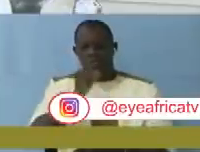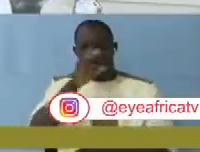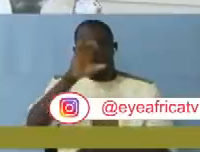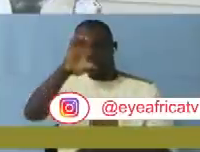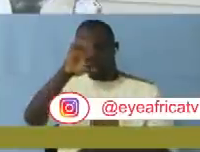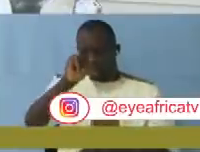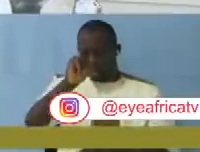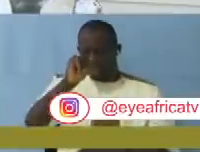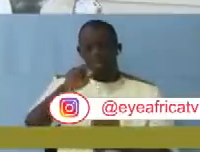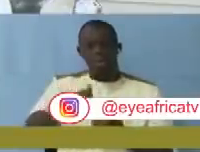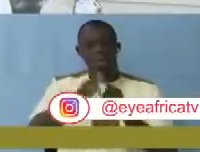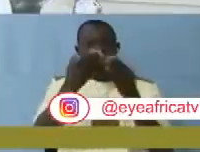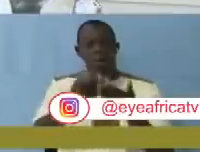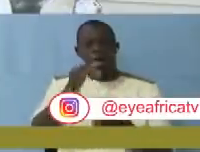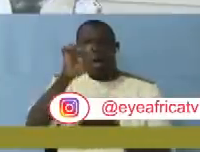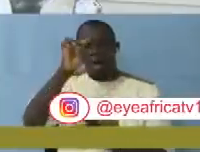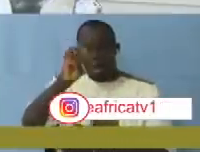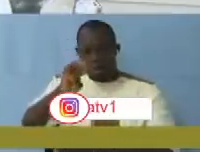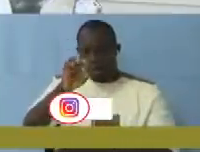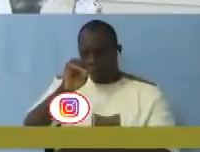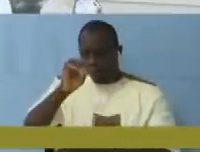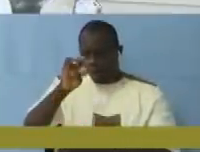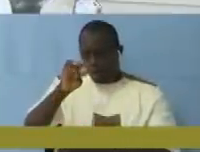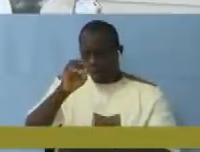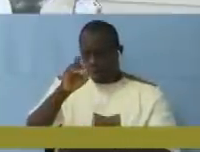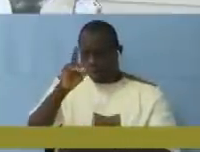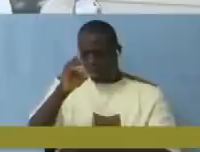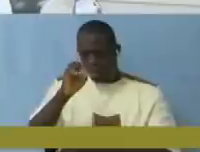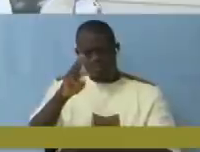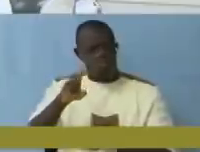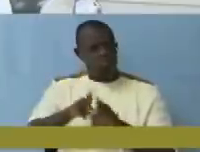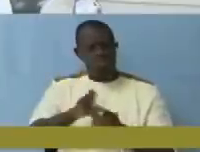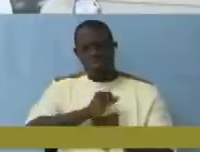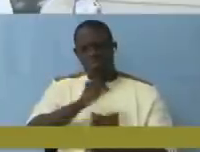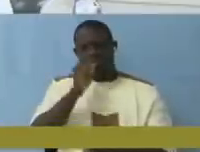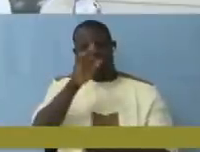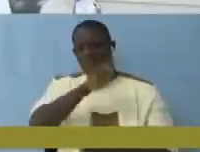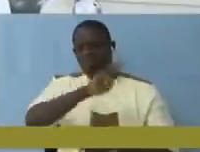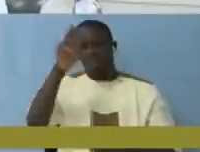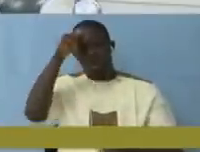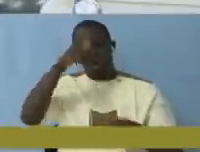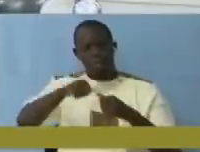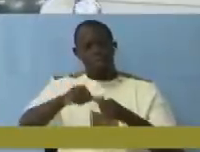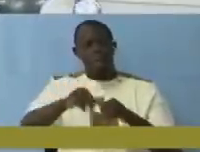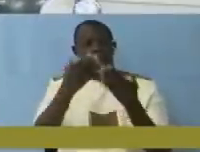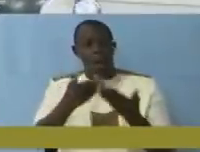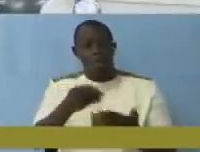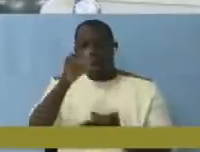I cannot remember him. Musa Kinte.